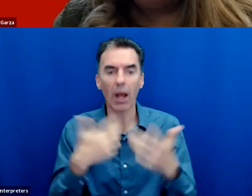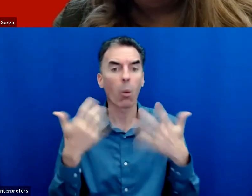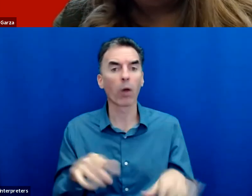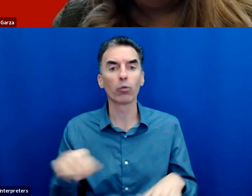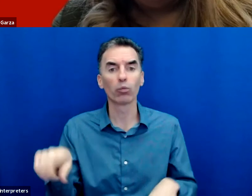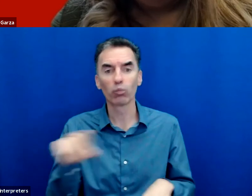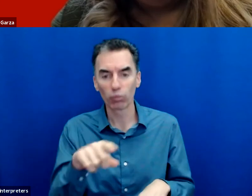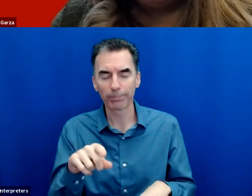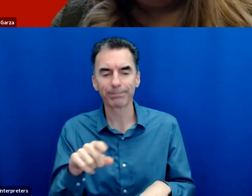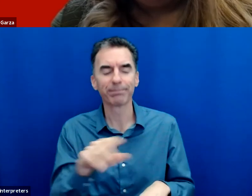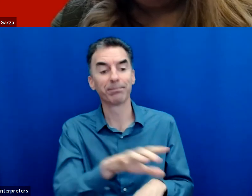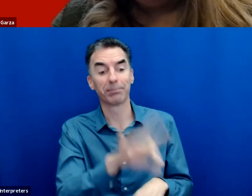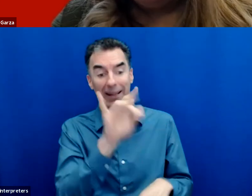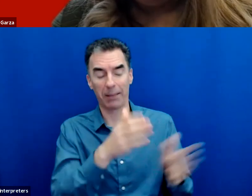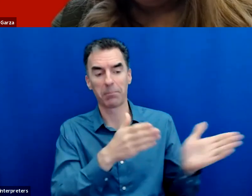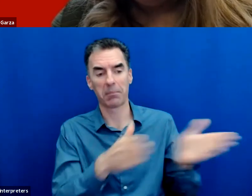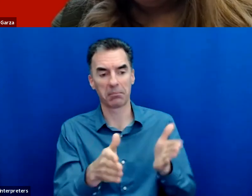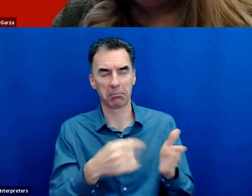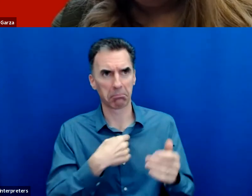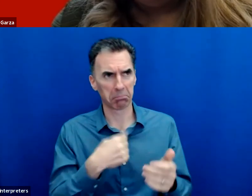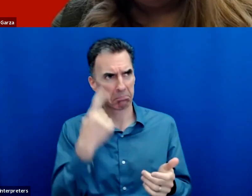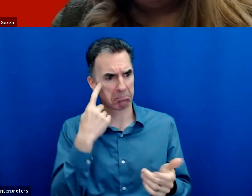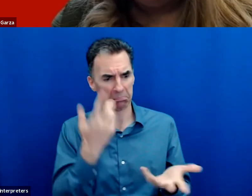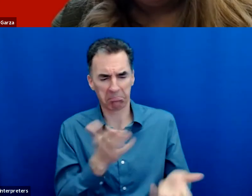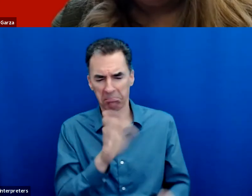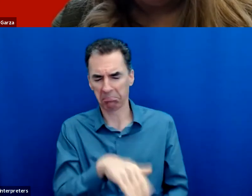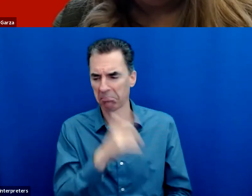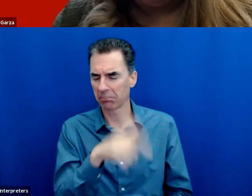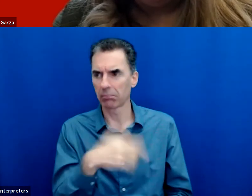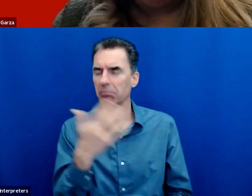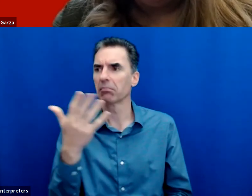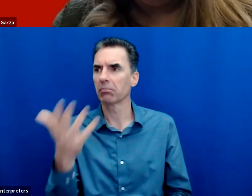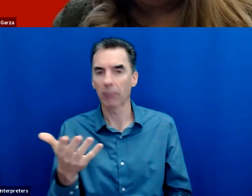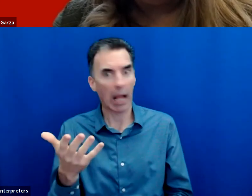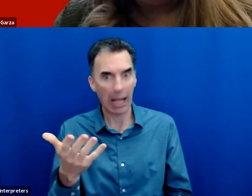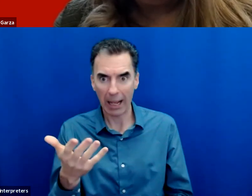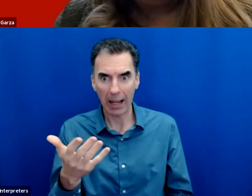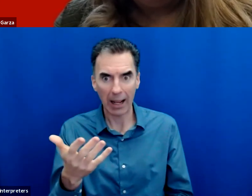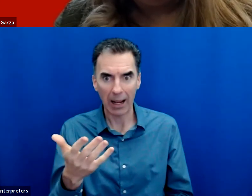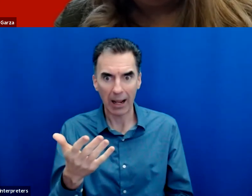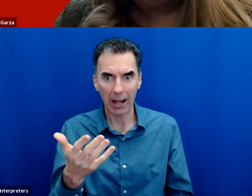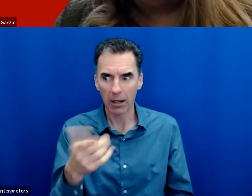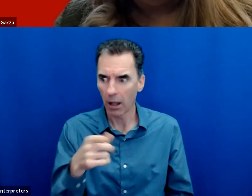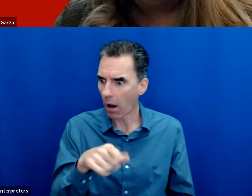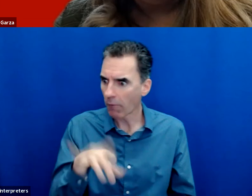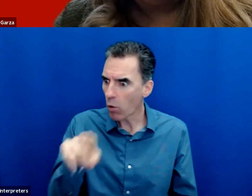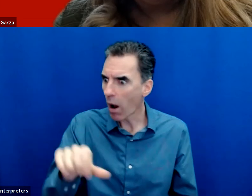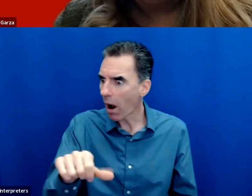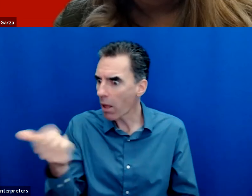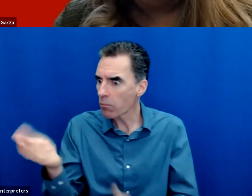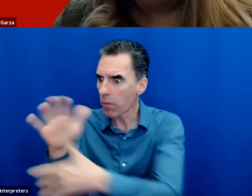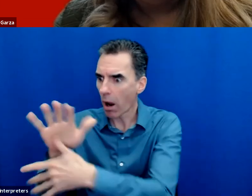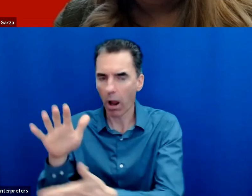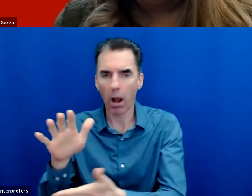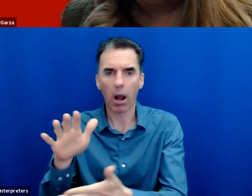a plan and think you don't have to use it, and then down the line the insurances find out you had a different primary plan and now they're going to retro adjust